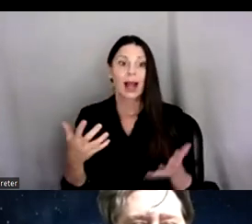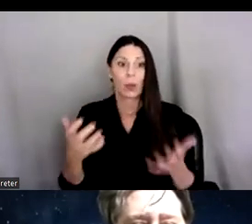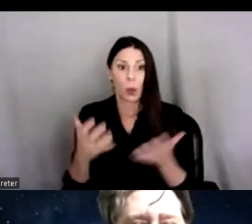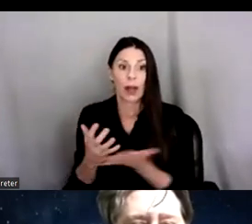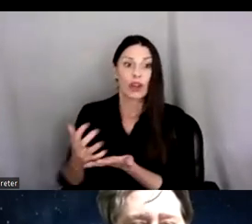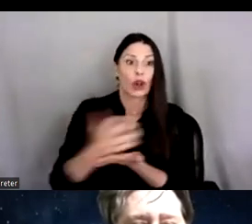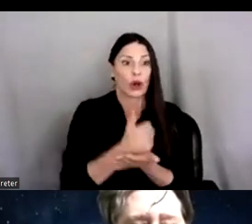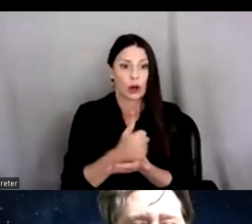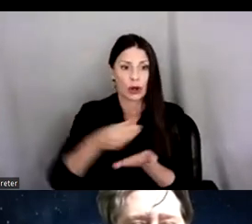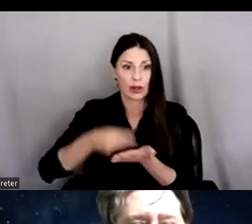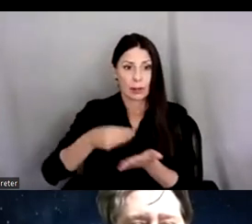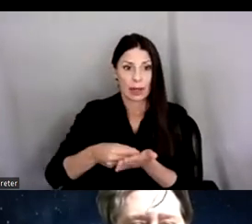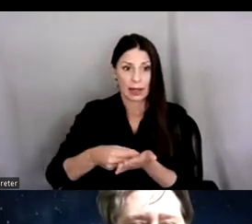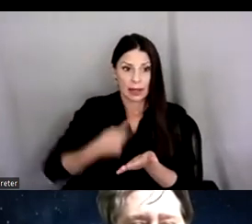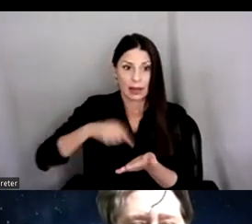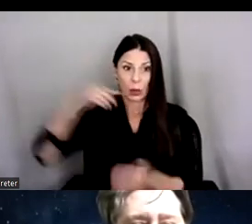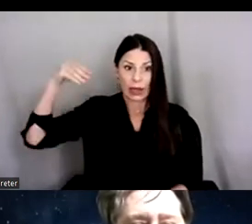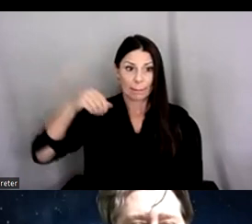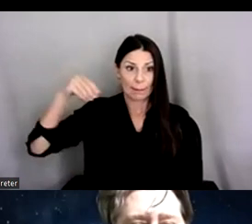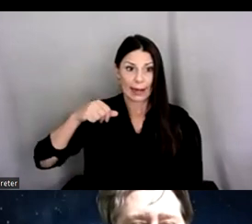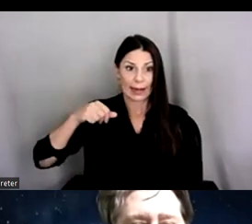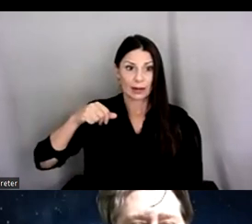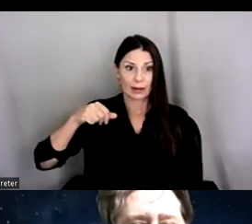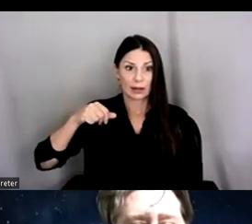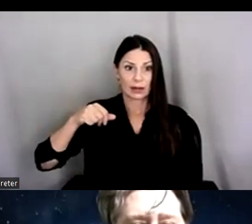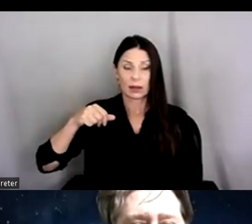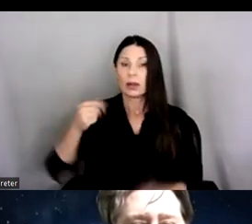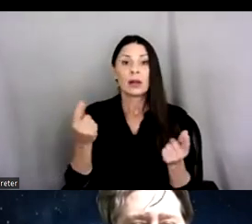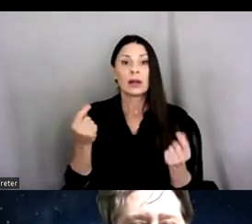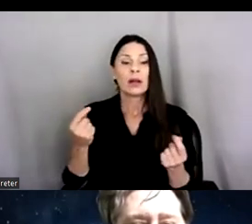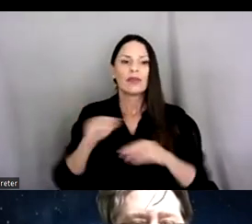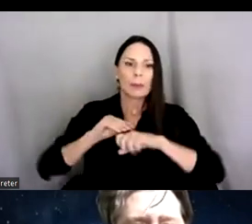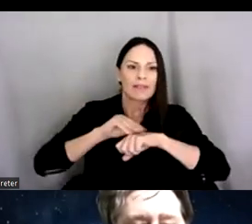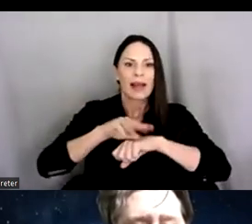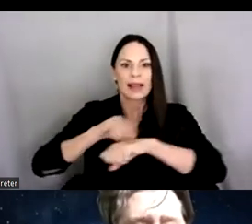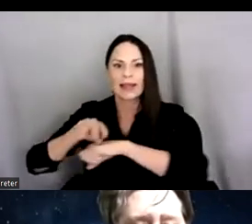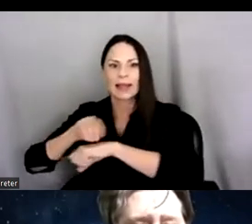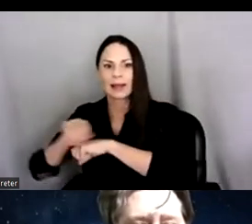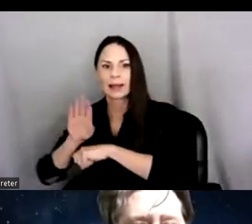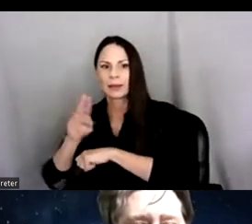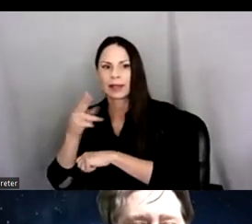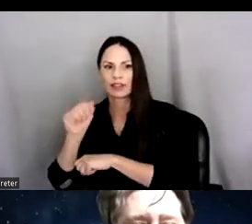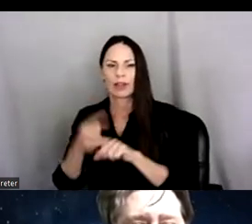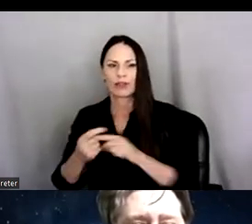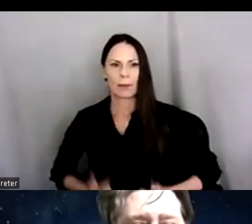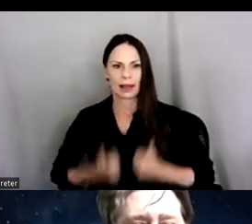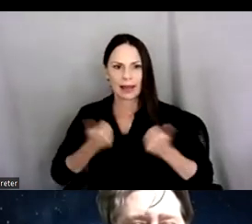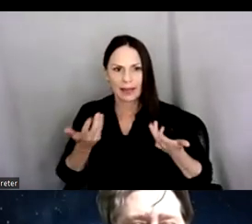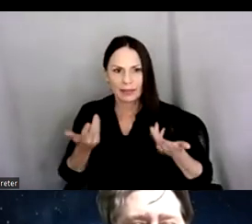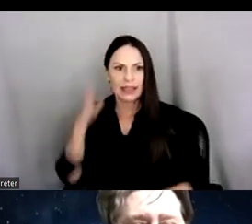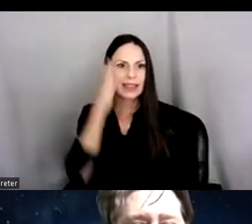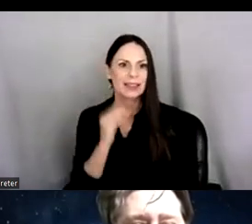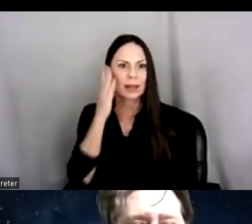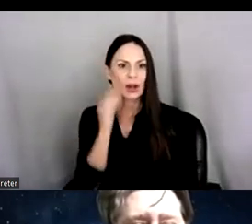we're getting paid by advising the BHA from a lived experience. And I feel like because we're not able to